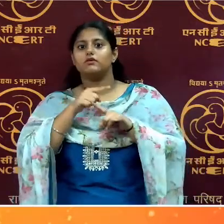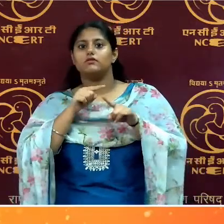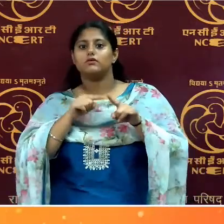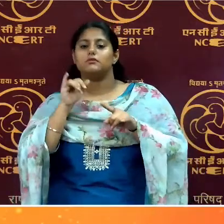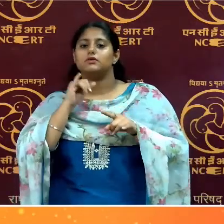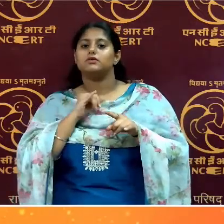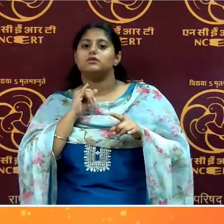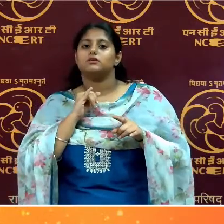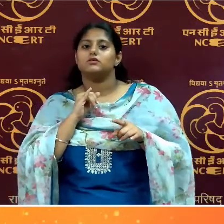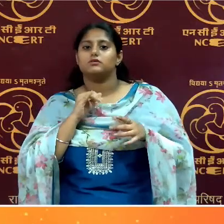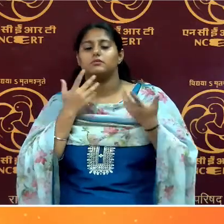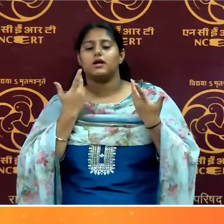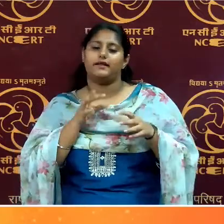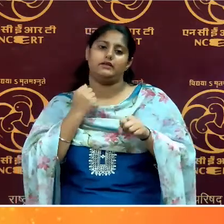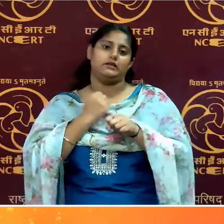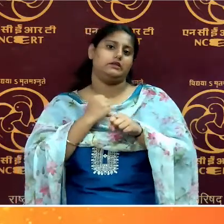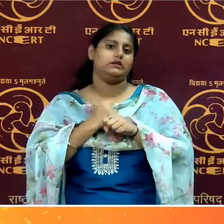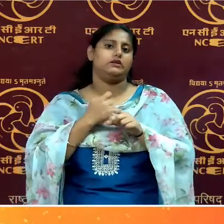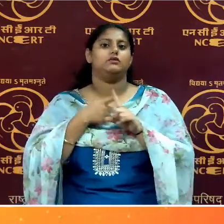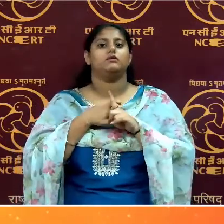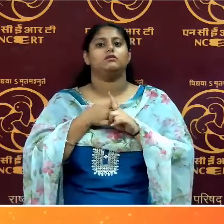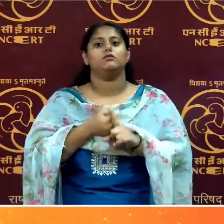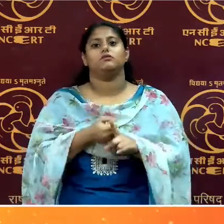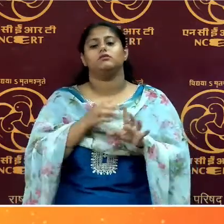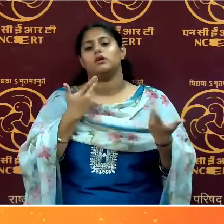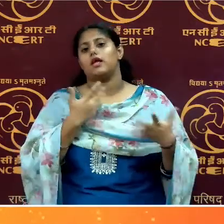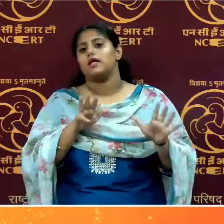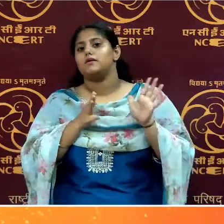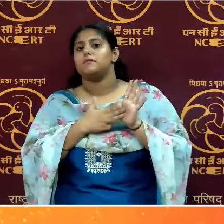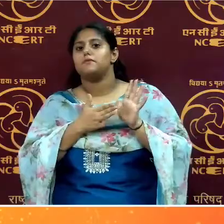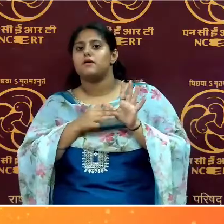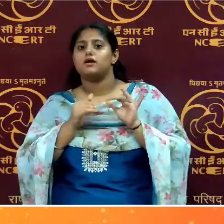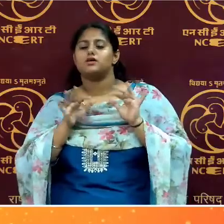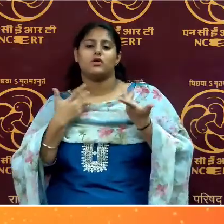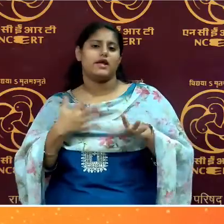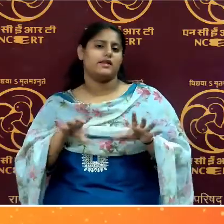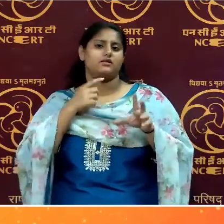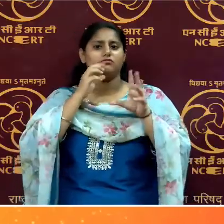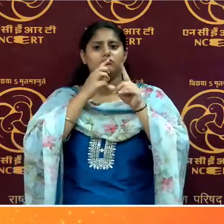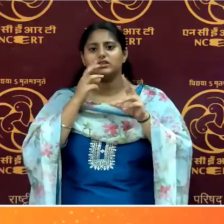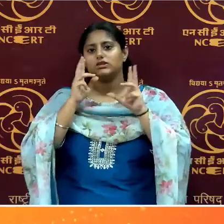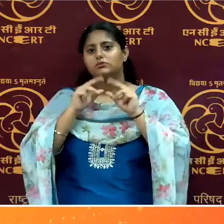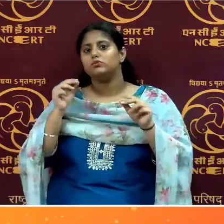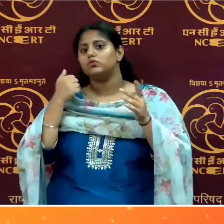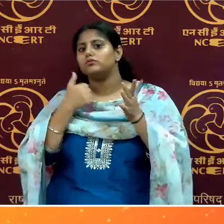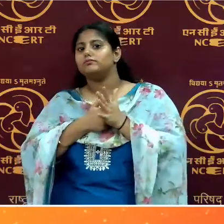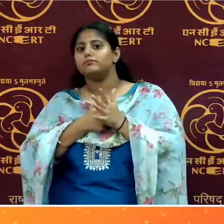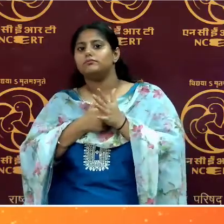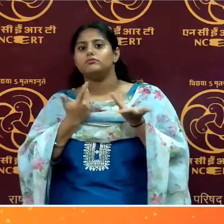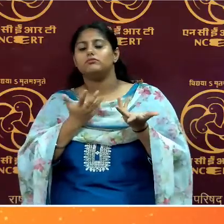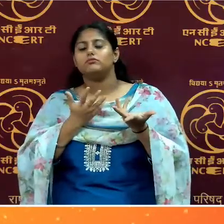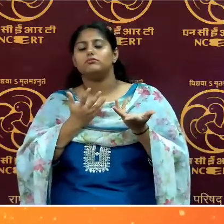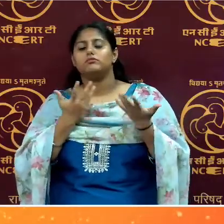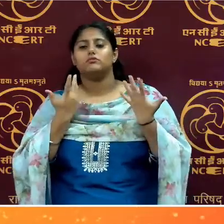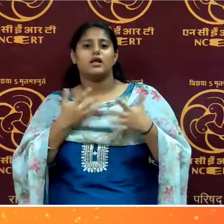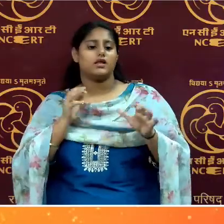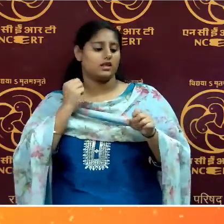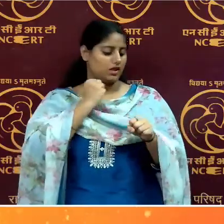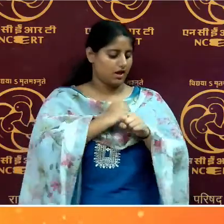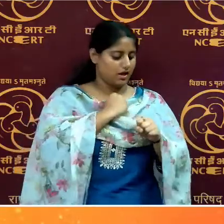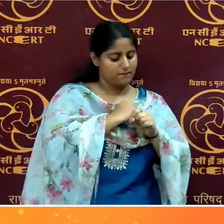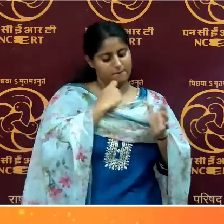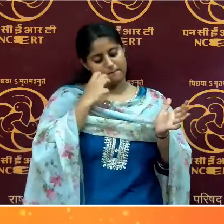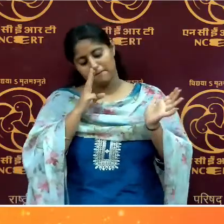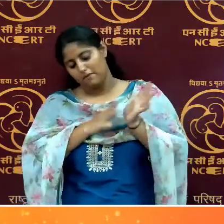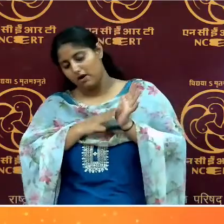you will have any mass. Yes. Any weight. Any weight on yes, moon. Any weight on the moon, not the mass. Yeah. Right. Now for the mass, we calculate in